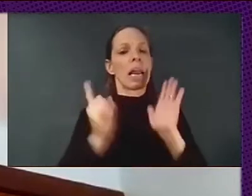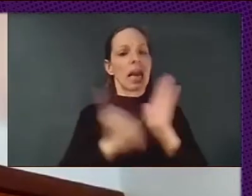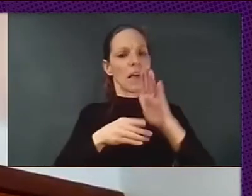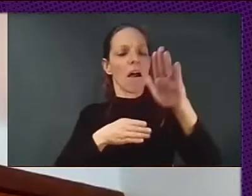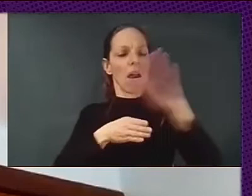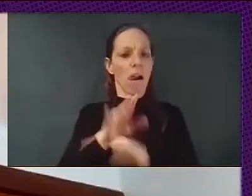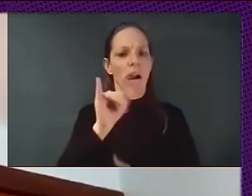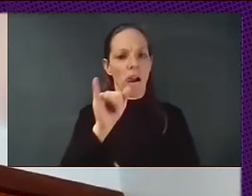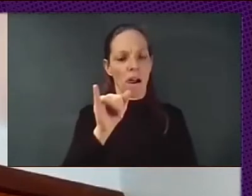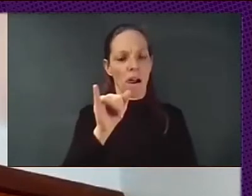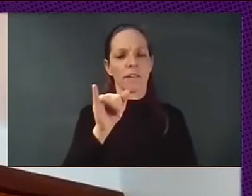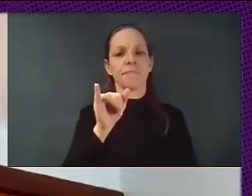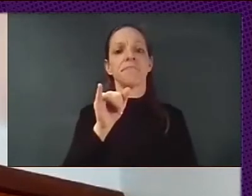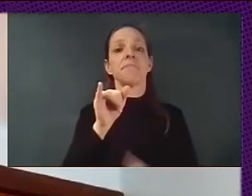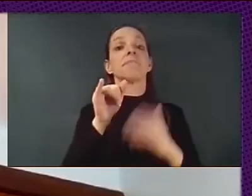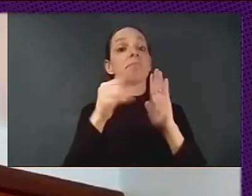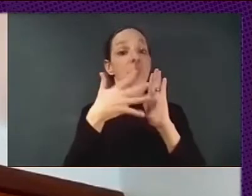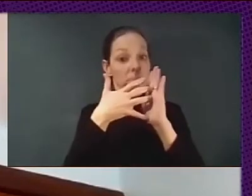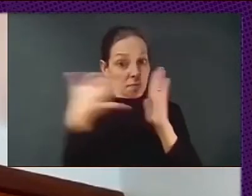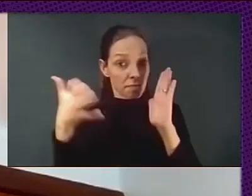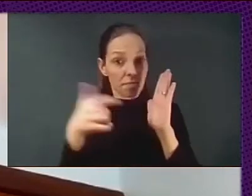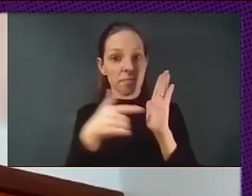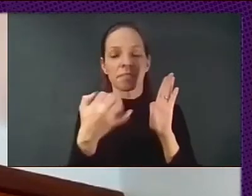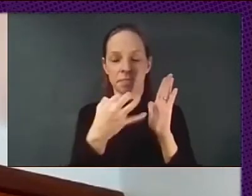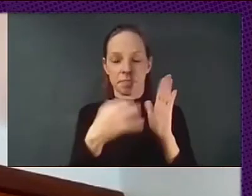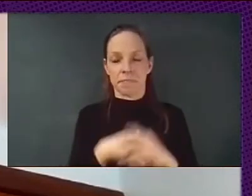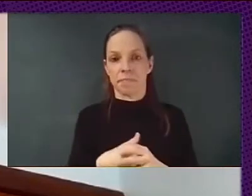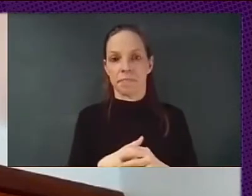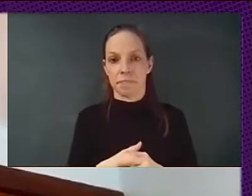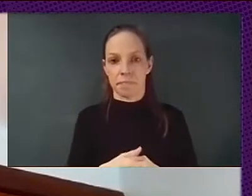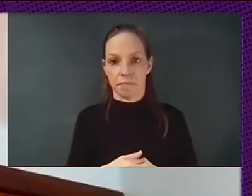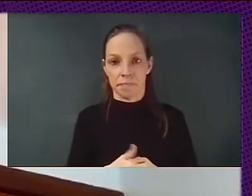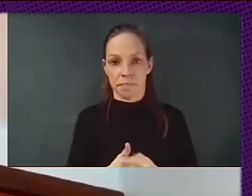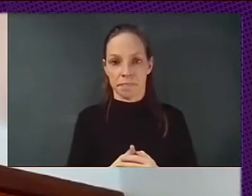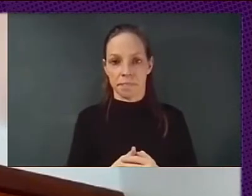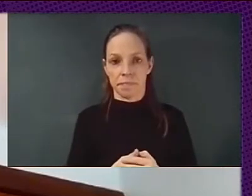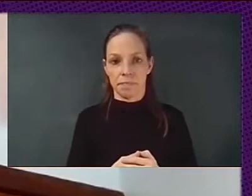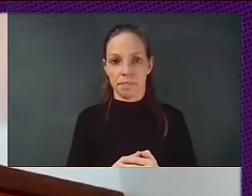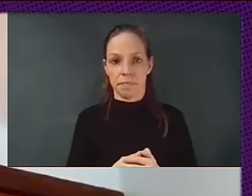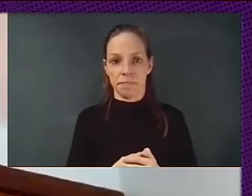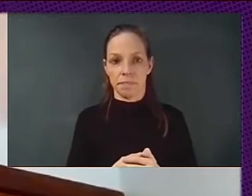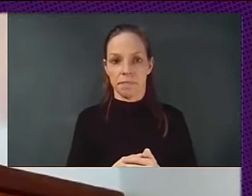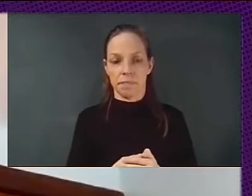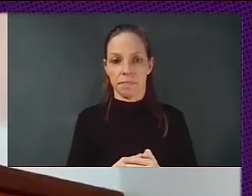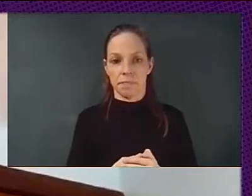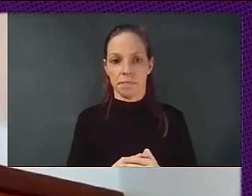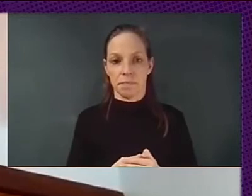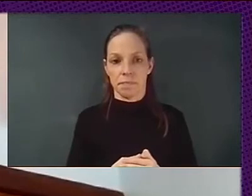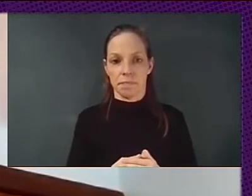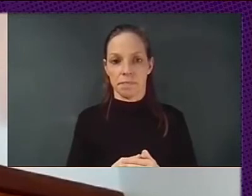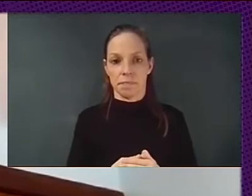Act, and the way it works is there are 100, if you have 100 million